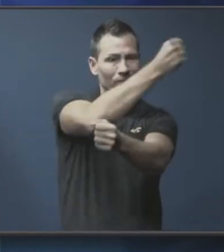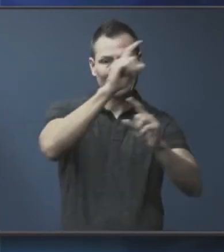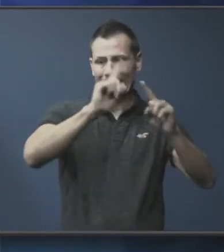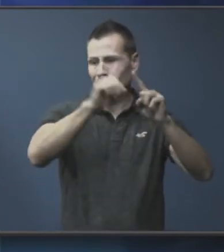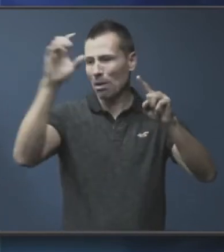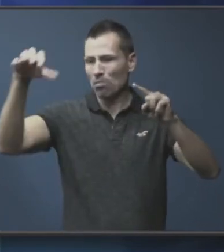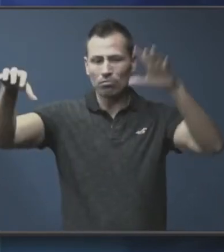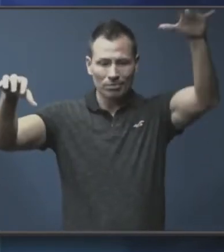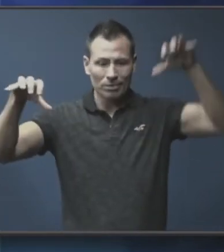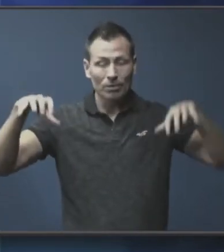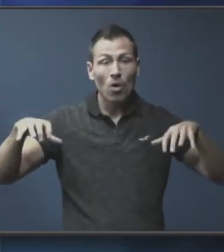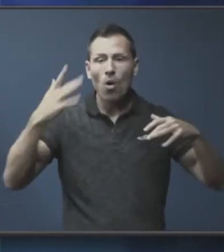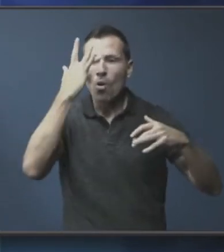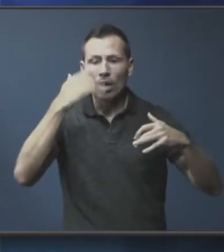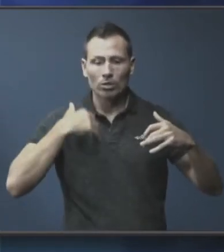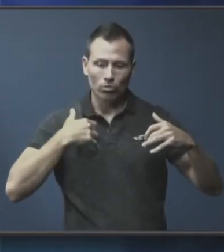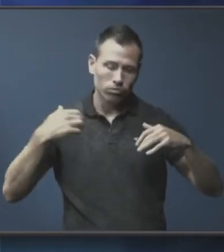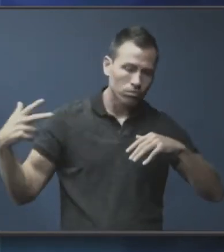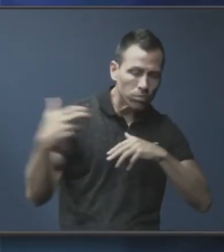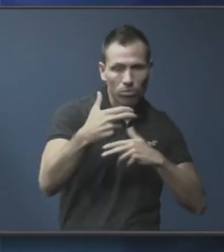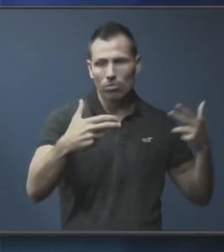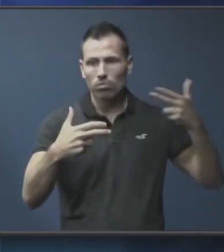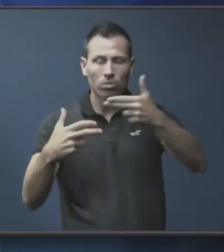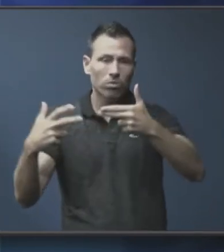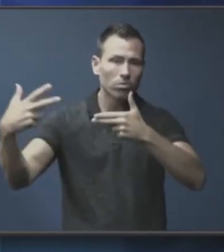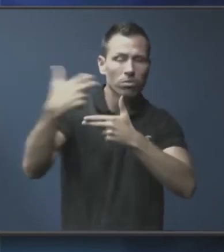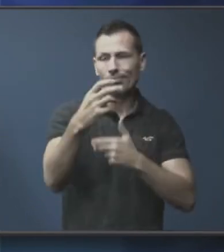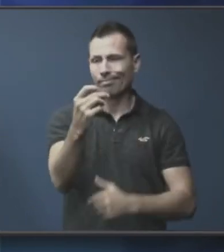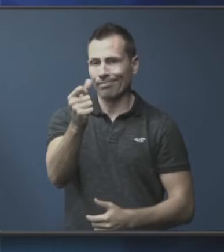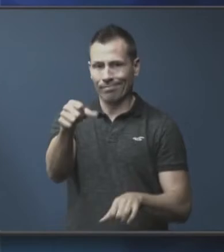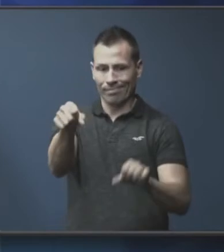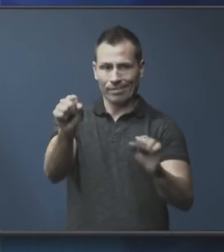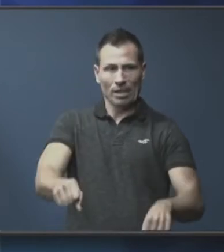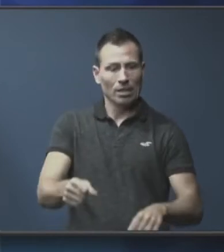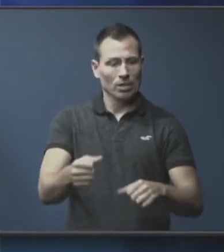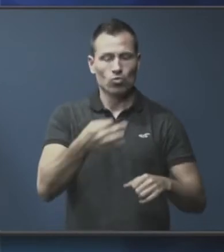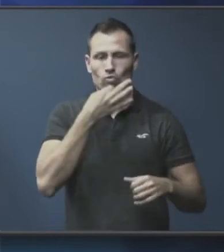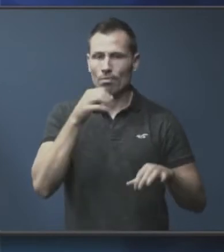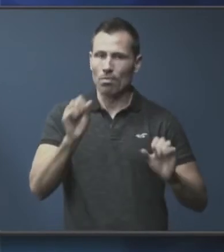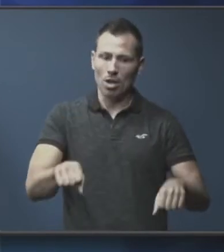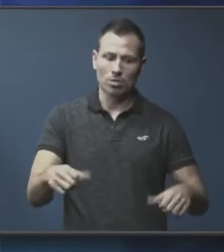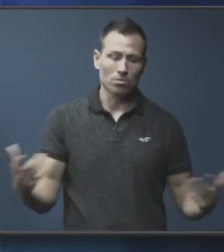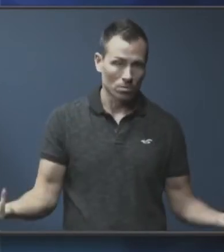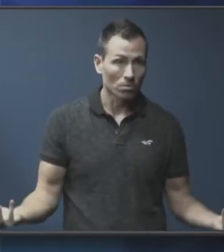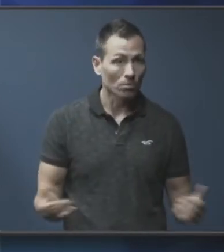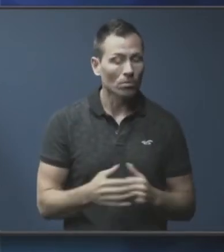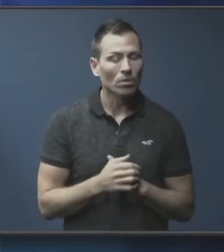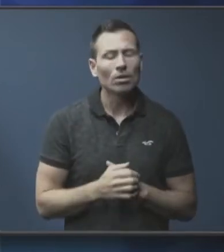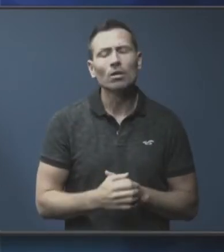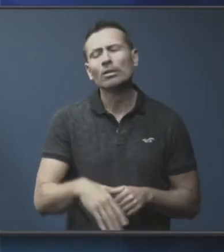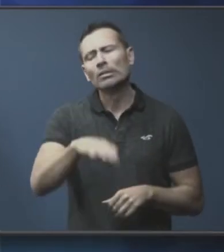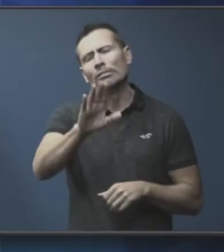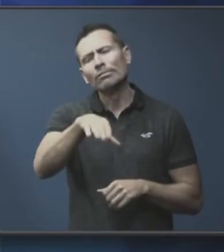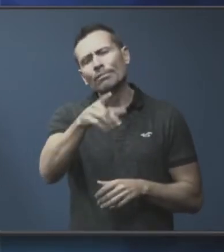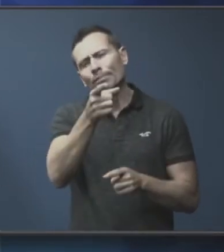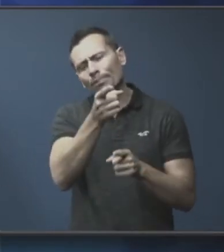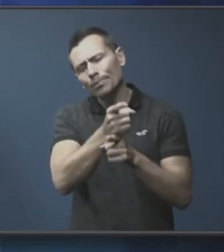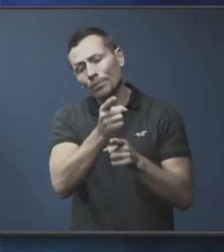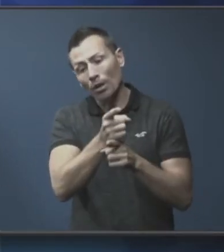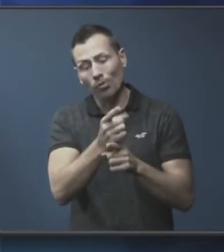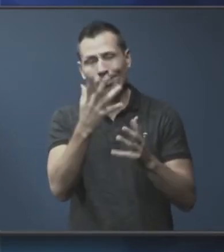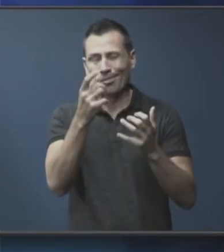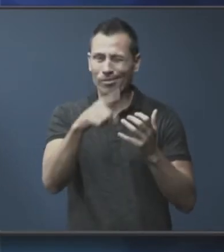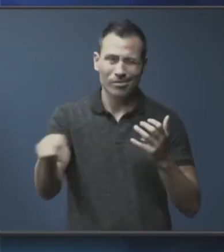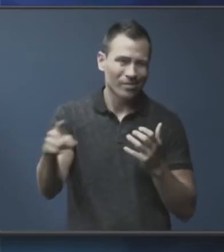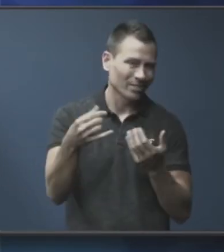safe after the storm passes to make sure that we get your power restored safely. Please, everyone, stay